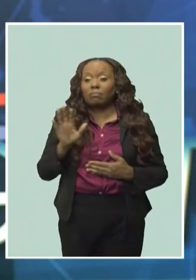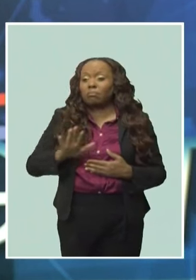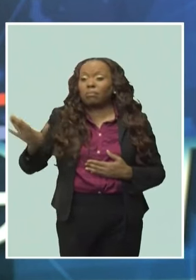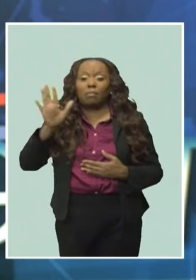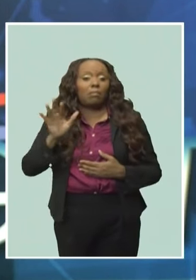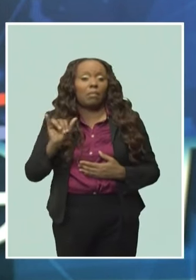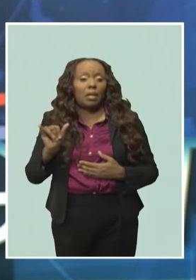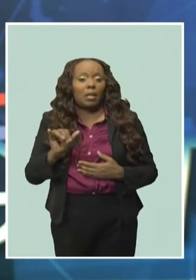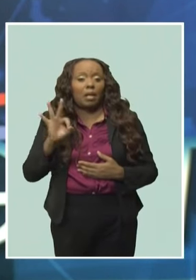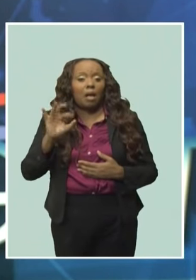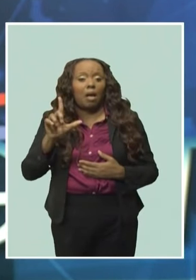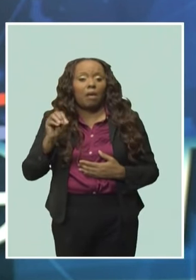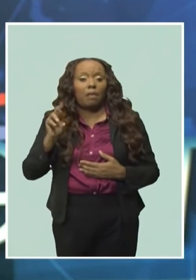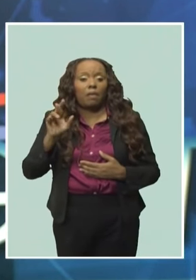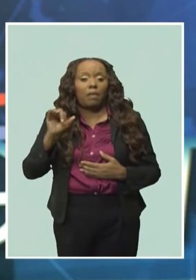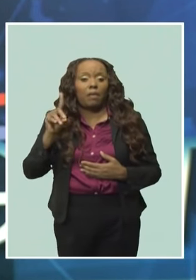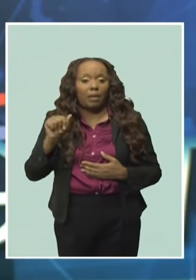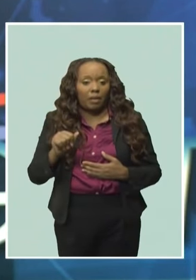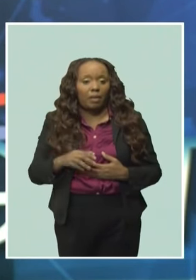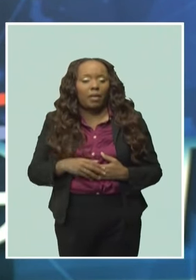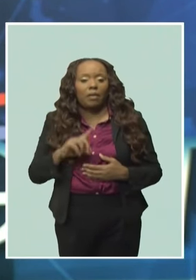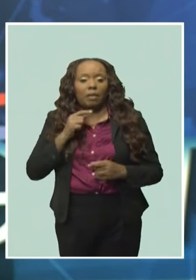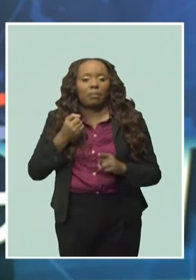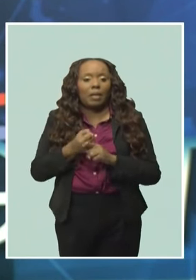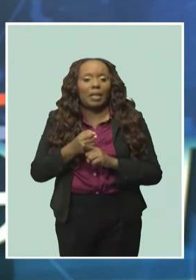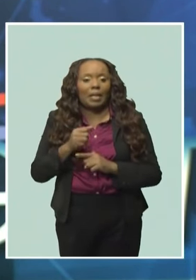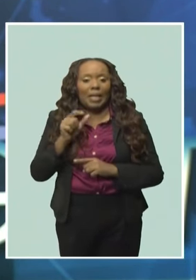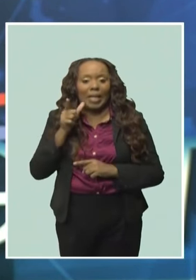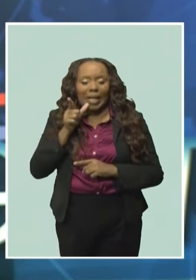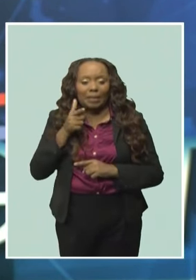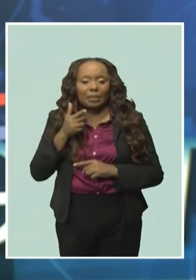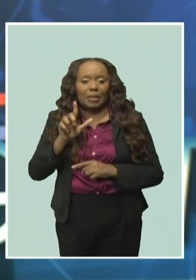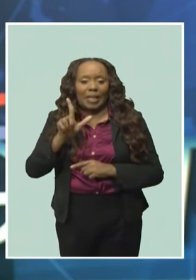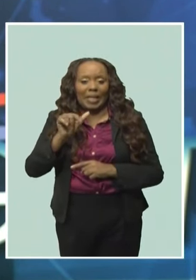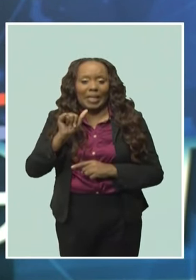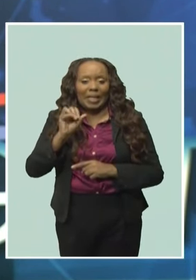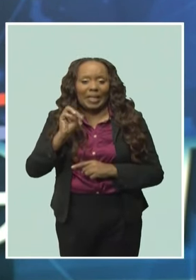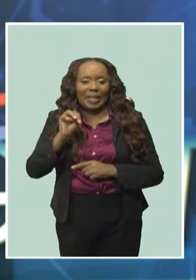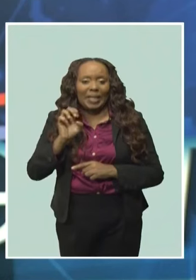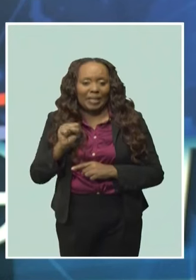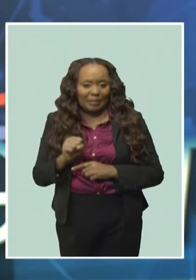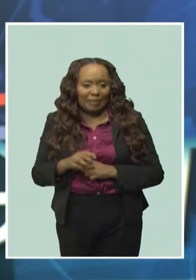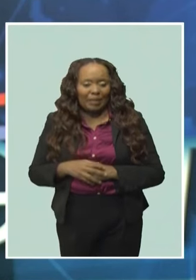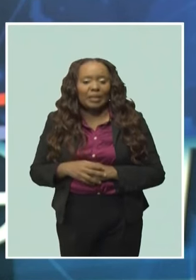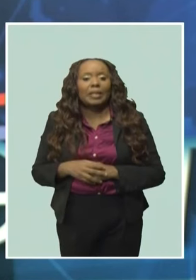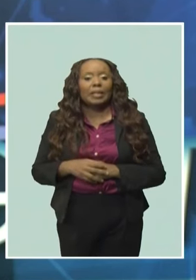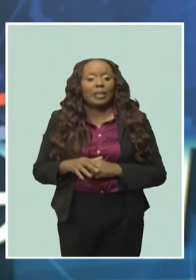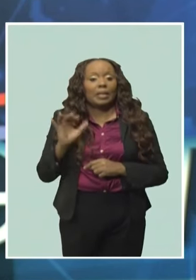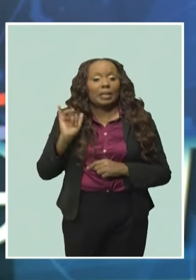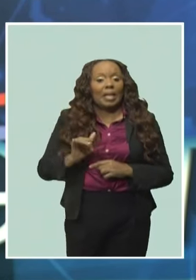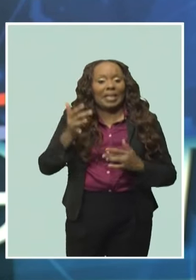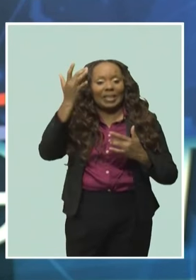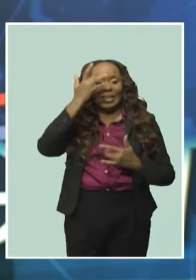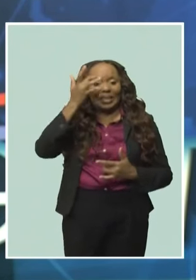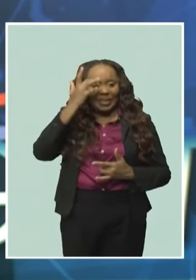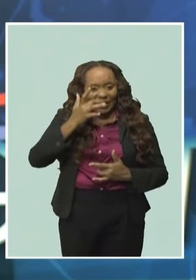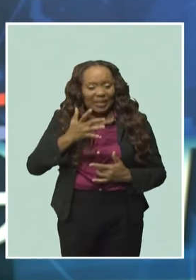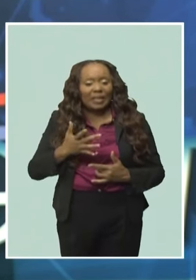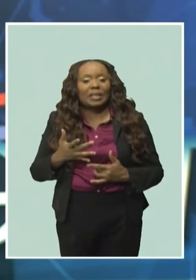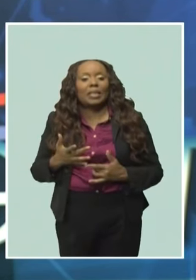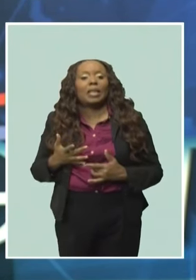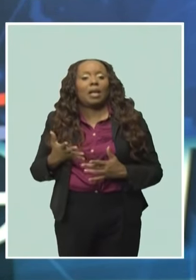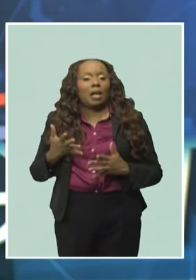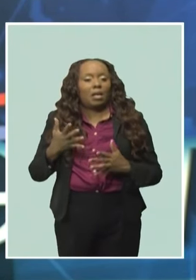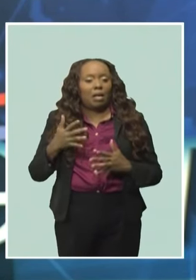of limes there is no cure for the disease. Mr. James shone the light on the citrus greening disease and on efforts locally